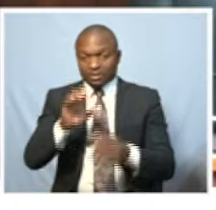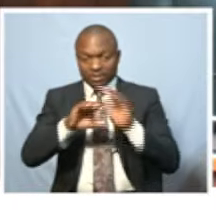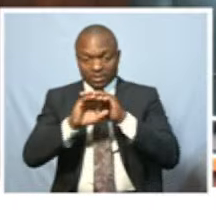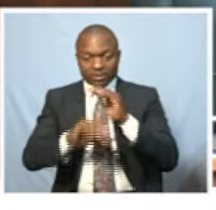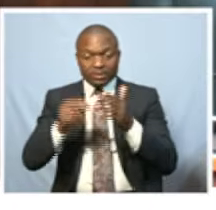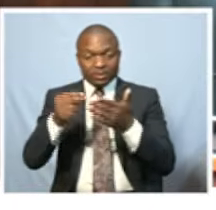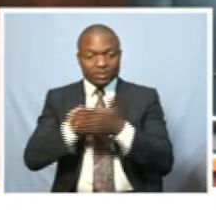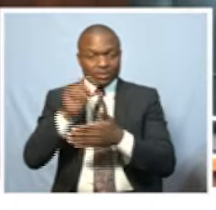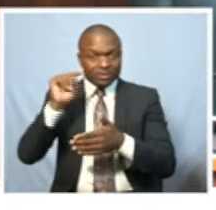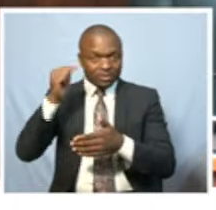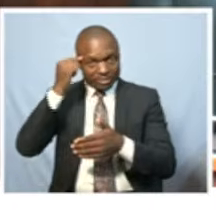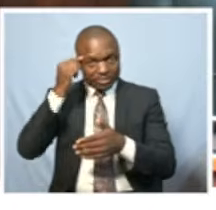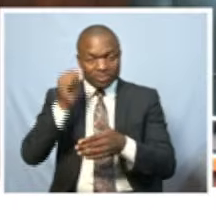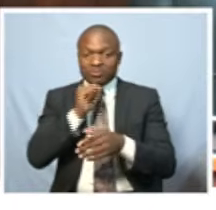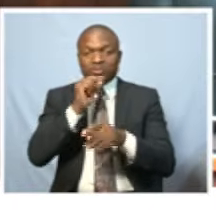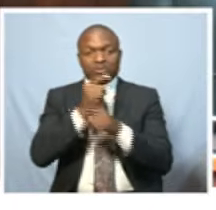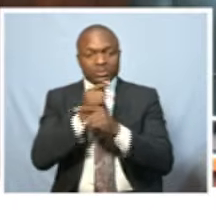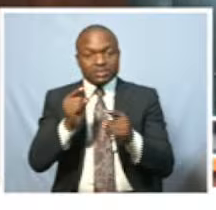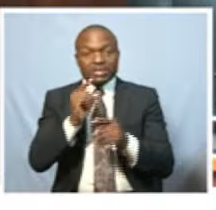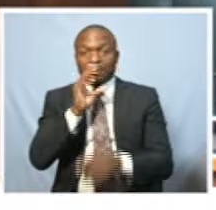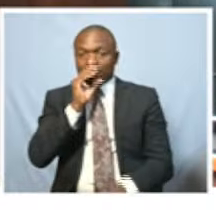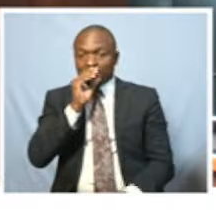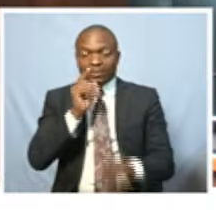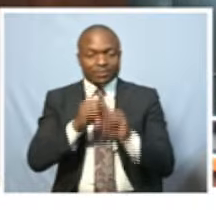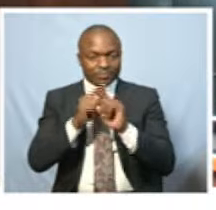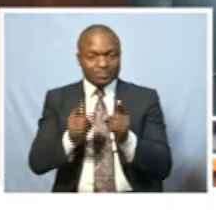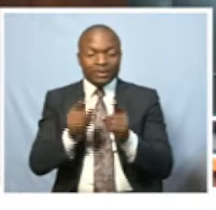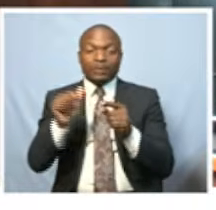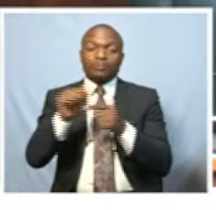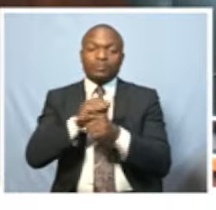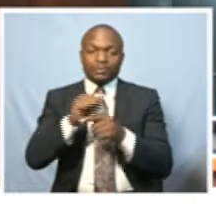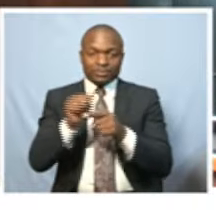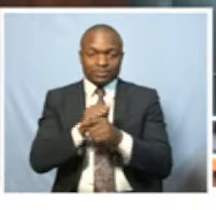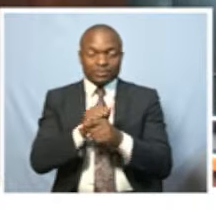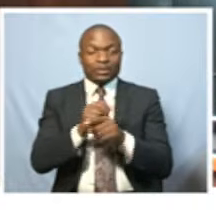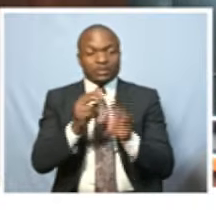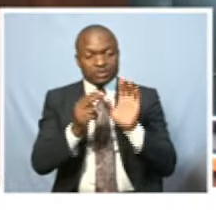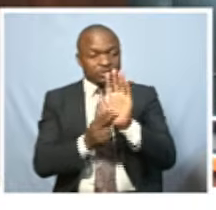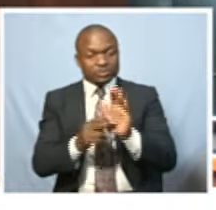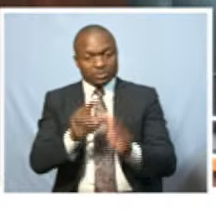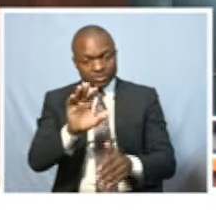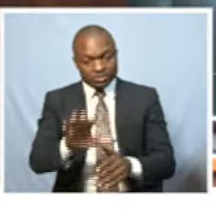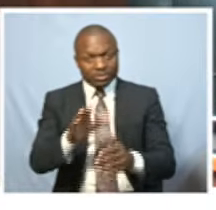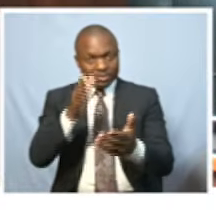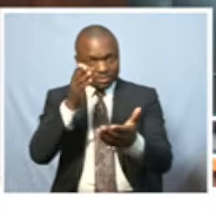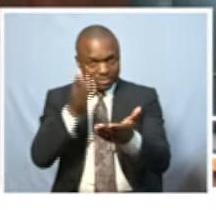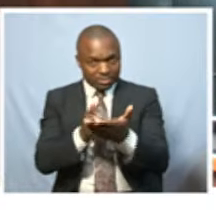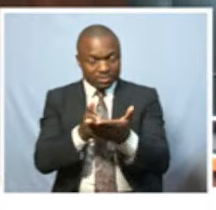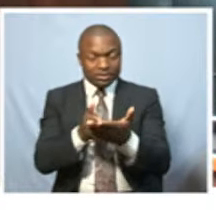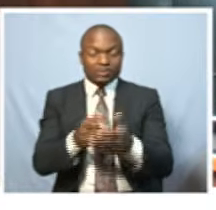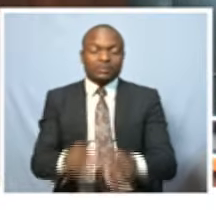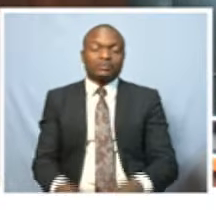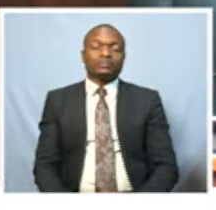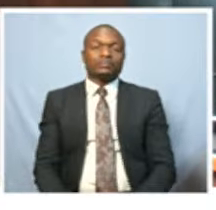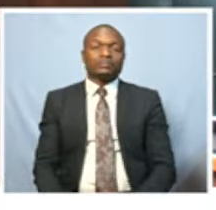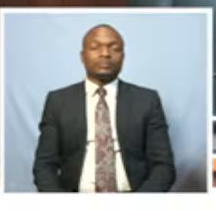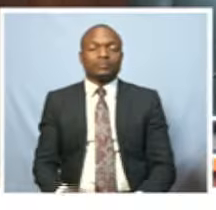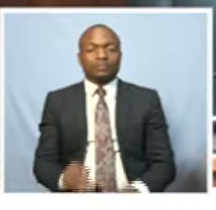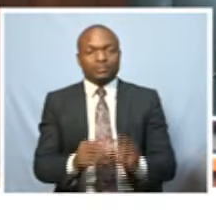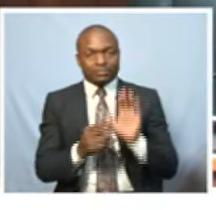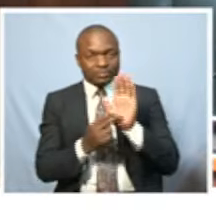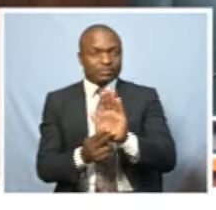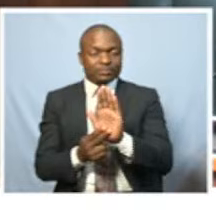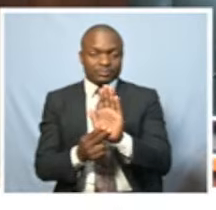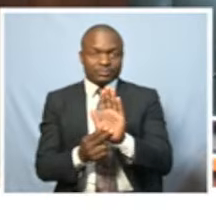administration is no longer rhetoric, but practical and measurable. This has been